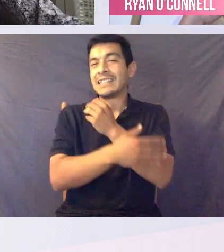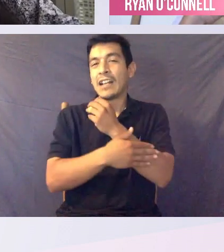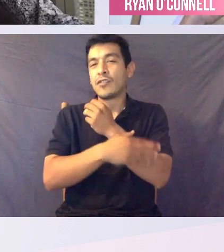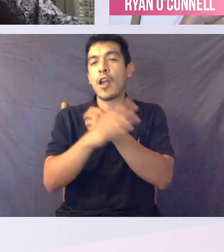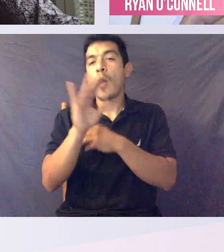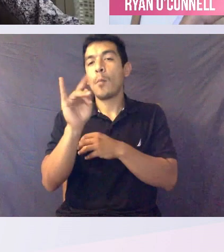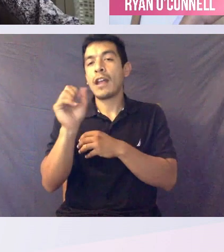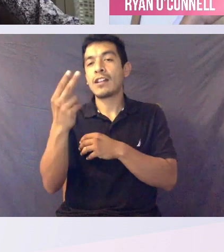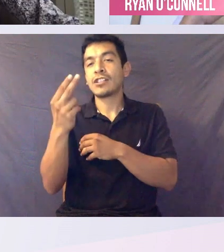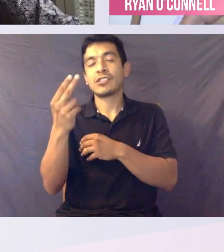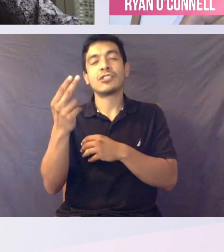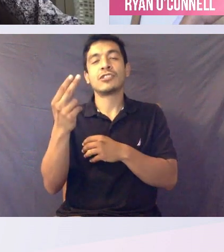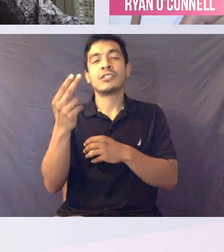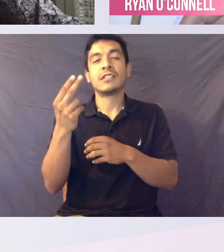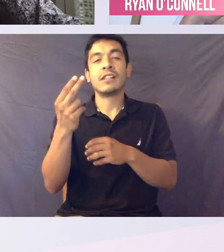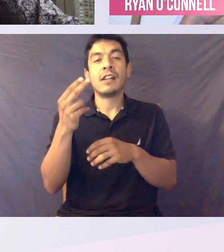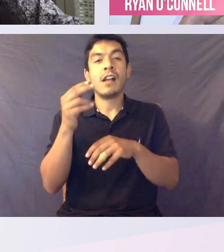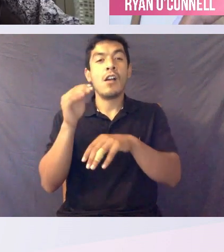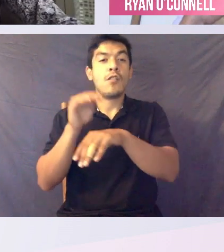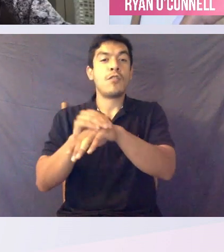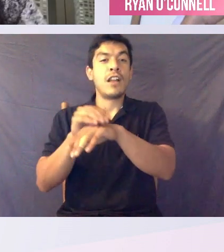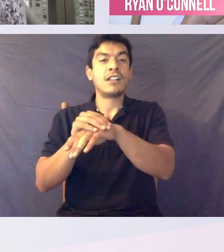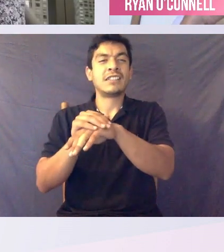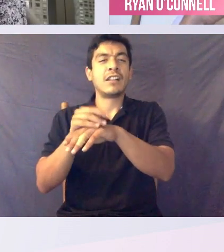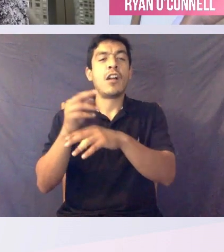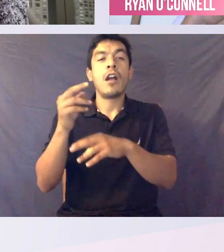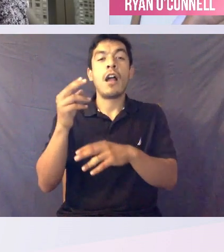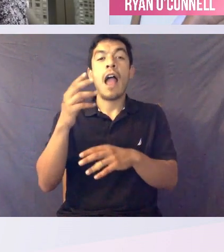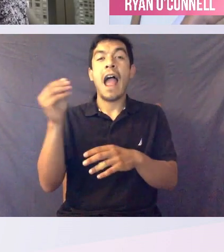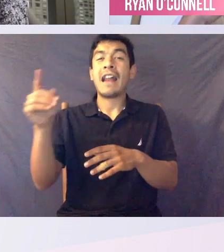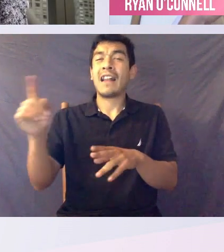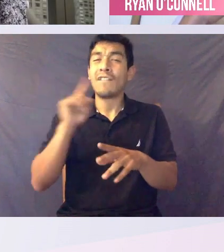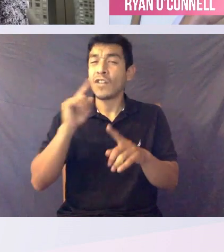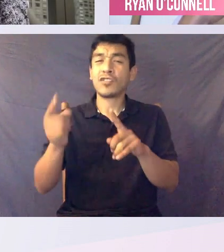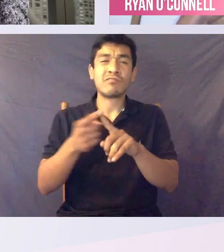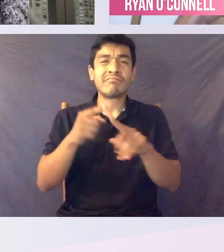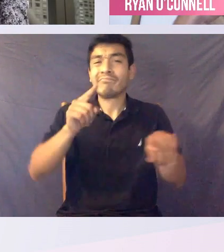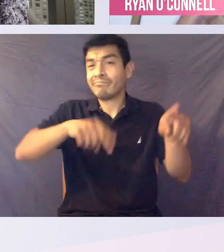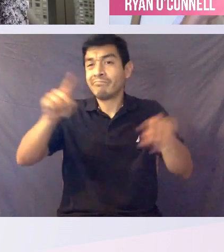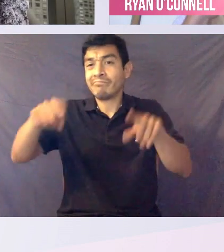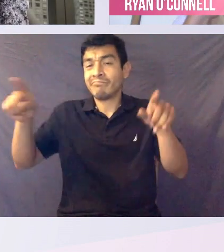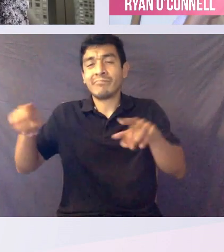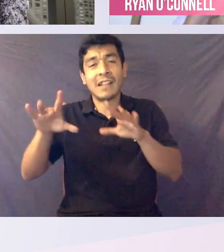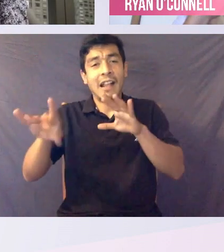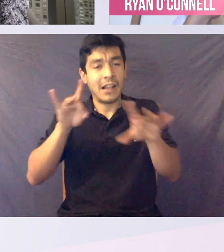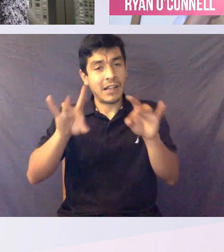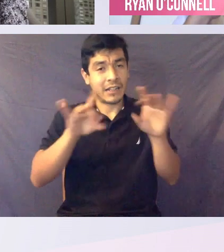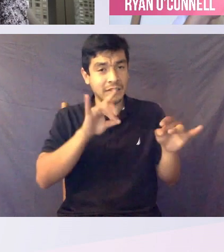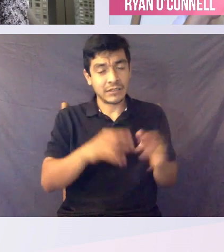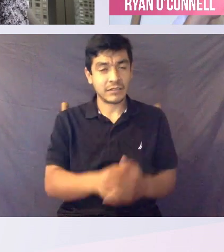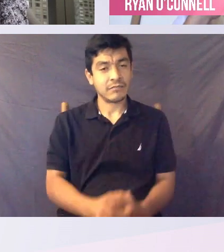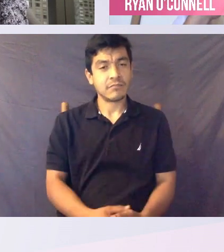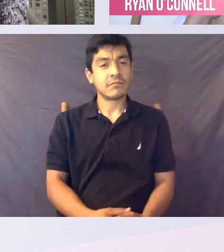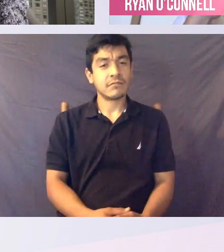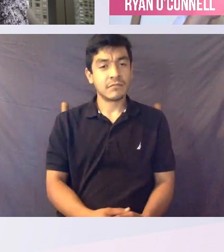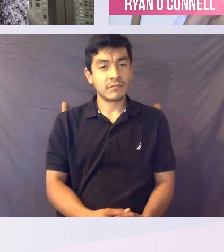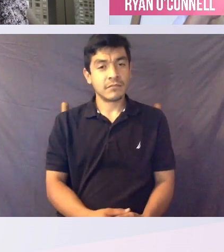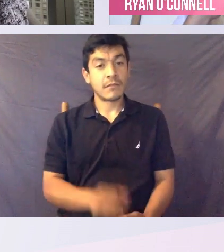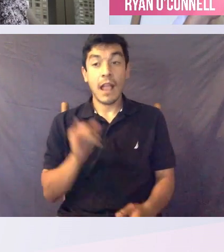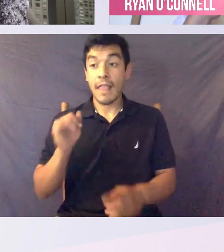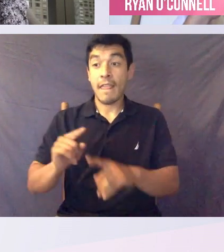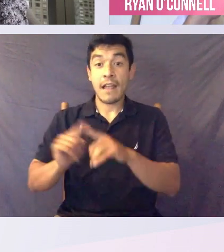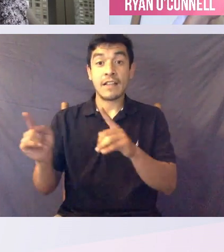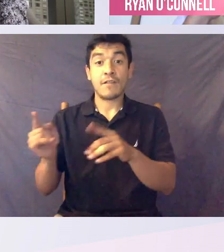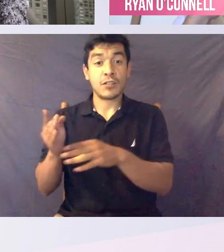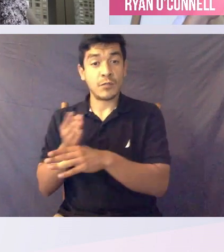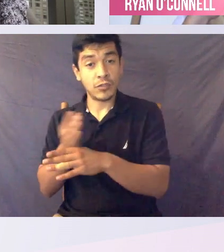Austen, that is color consciously cast and a diverse cast, you know? And the difference being